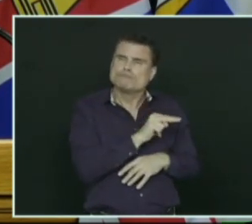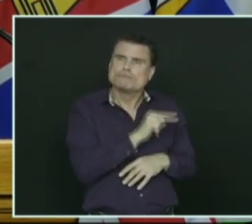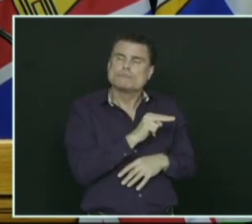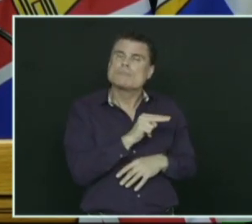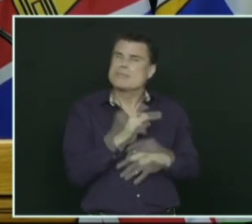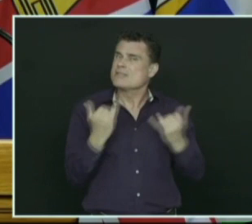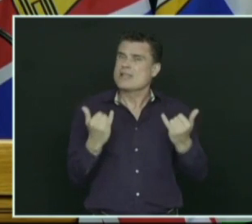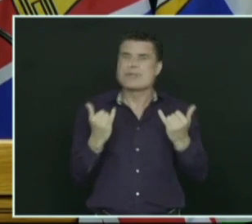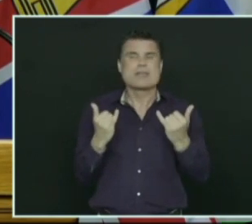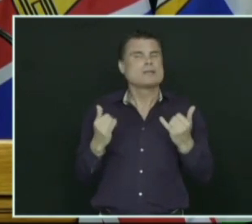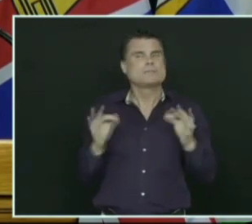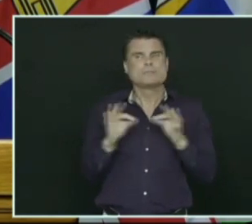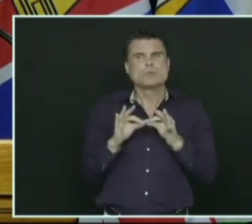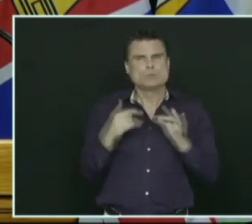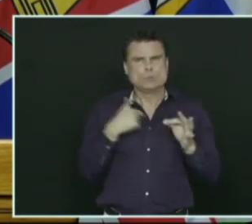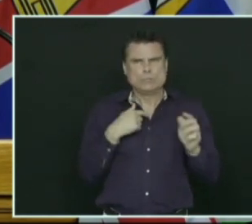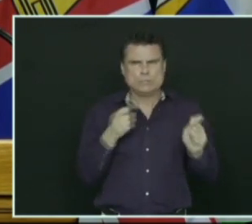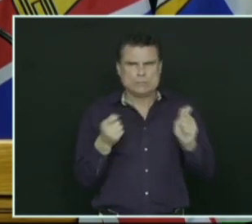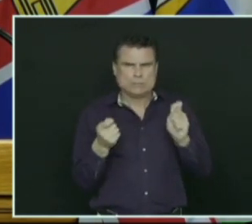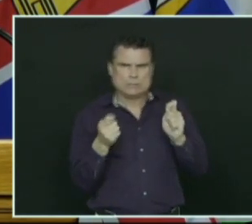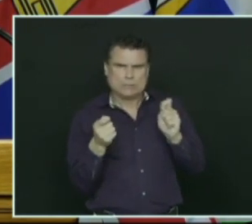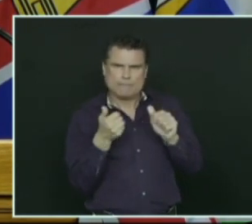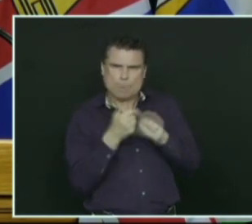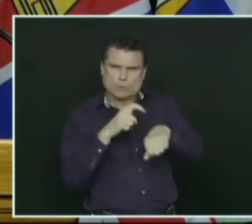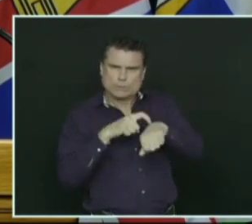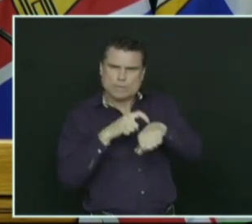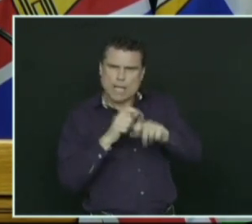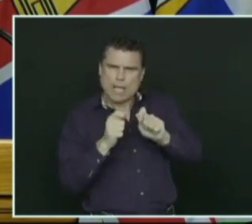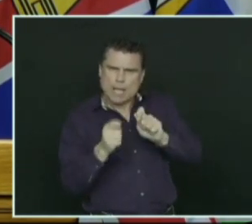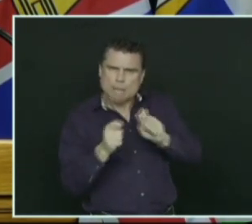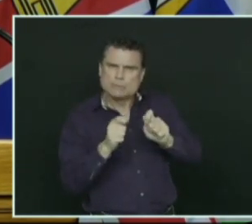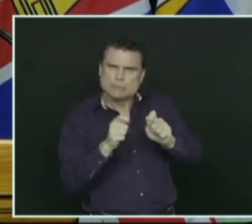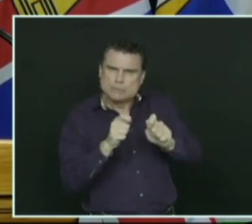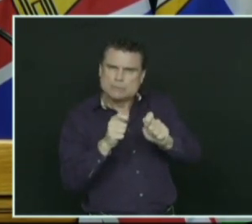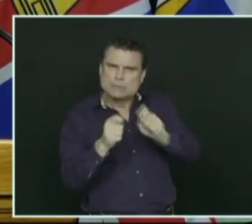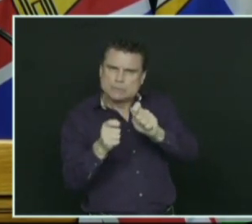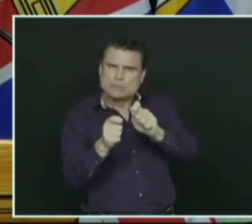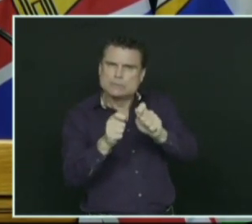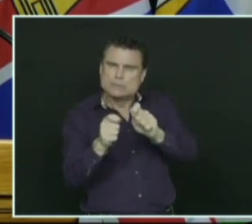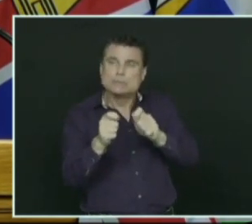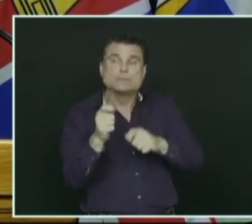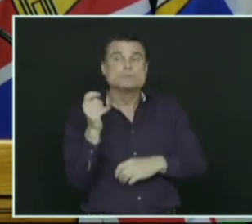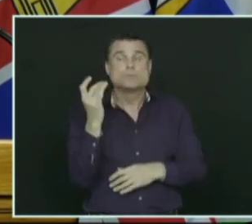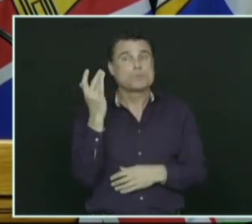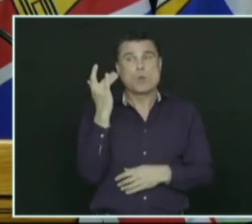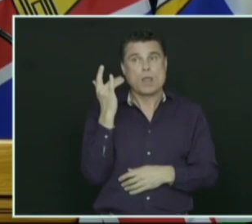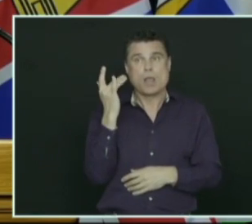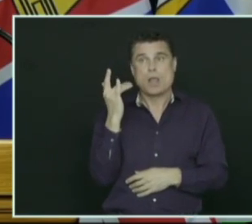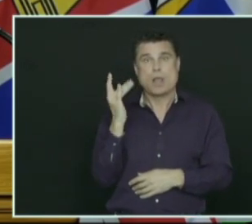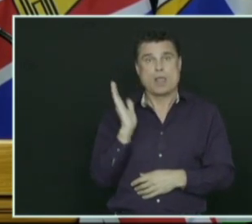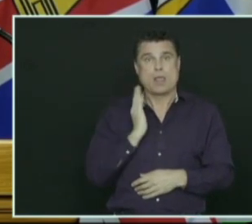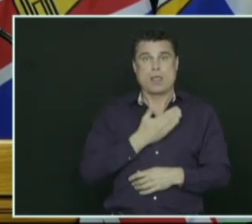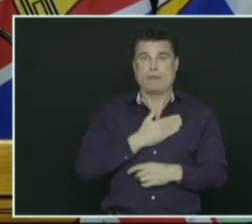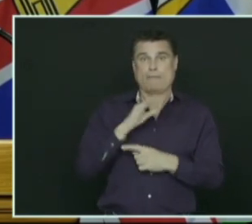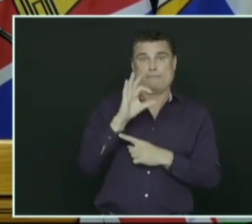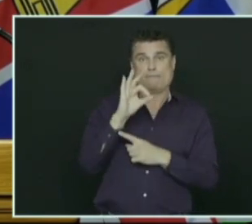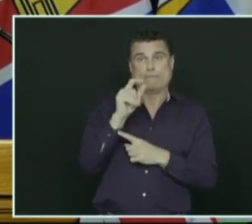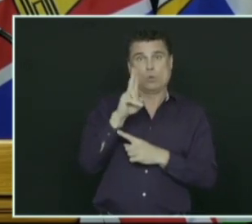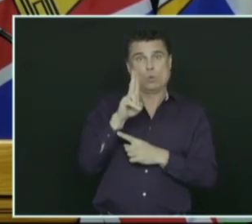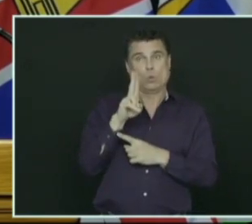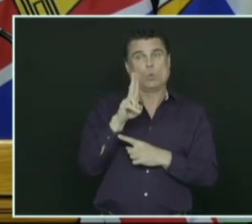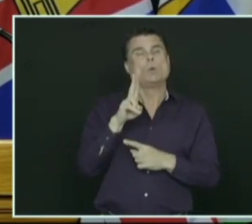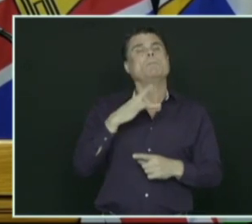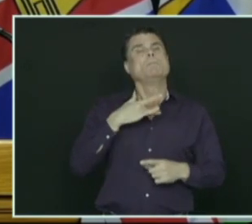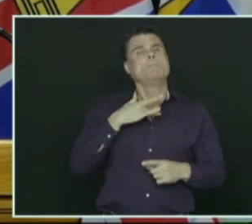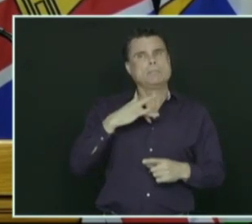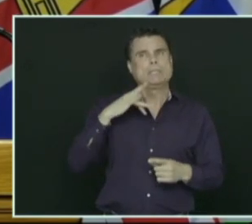Ottawa. And if not, why not? And if so, how many? Yeah, so the new Spartan test that we're just,